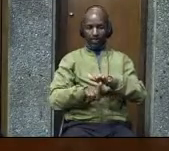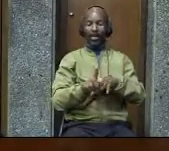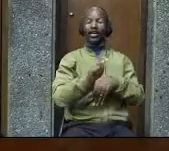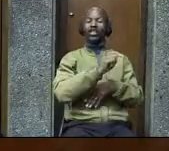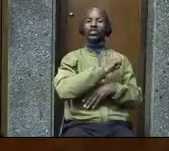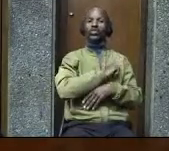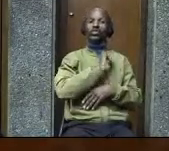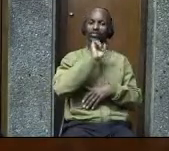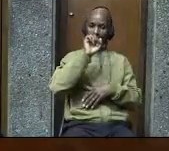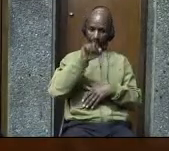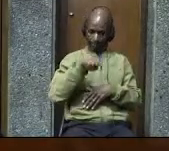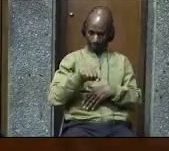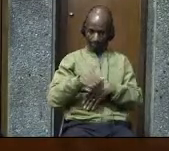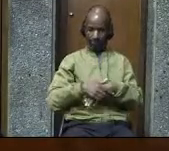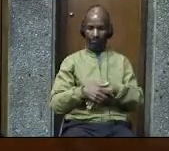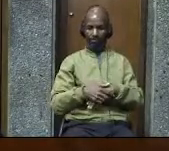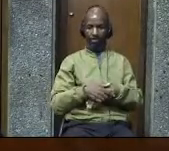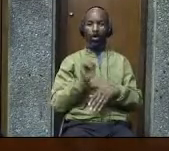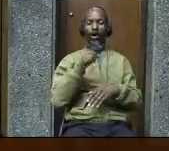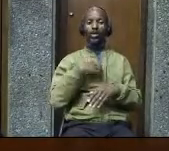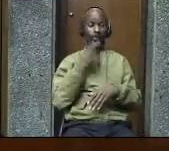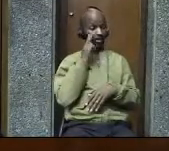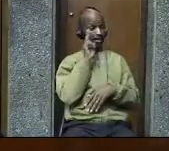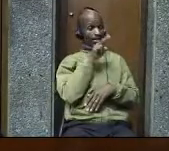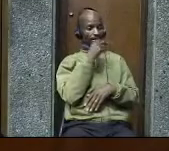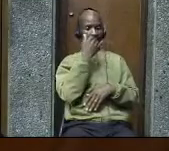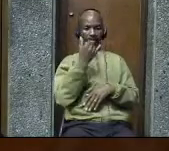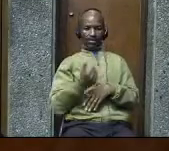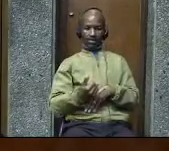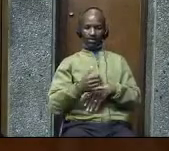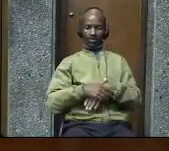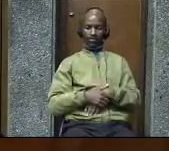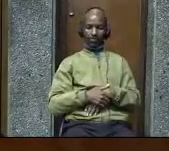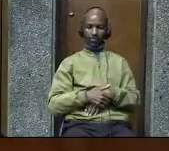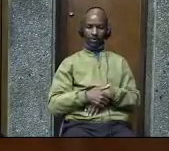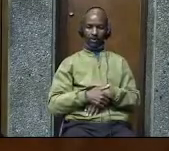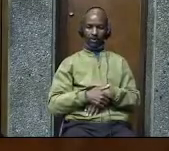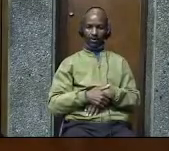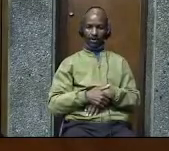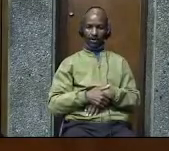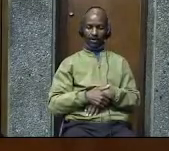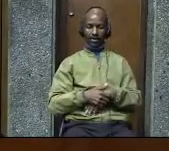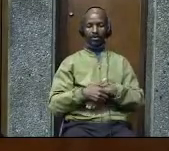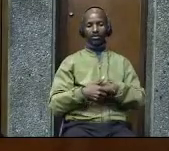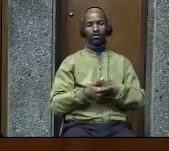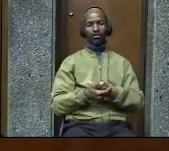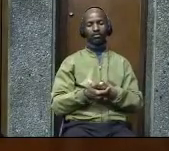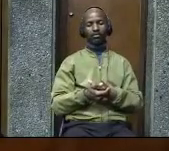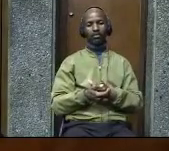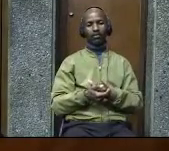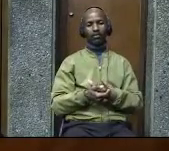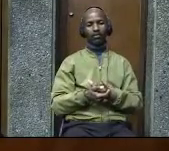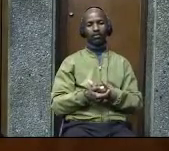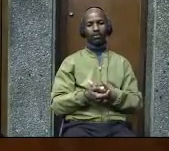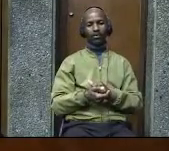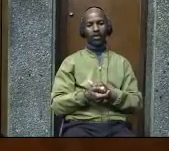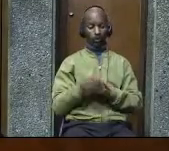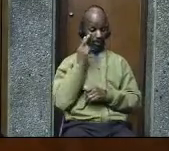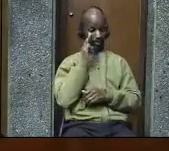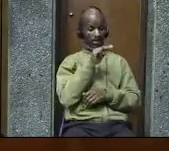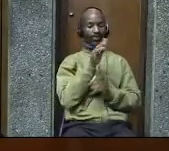Truly, what we see now is the